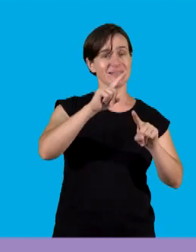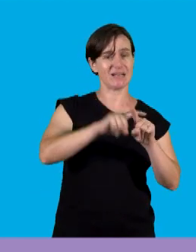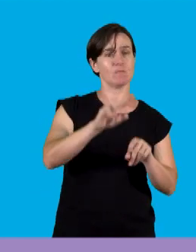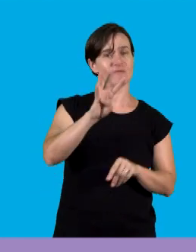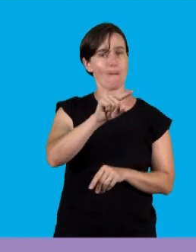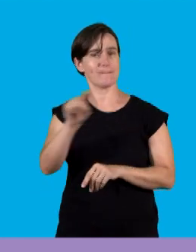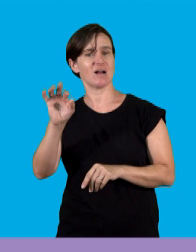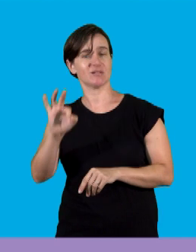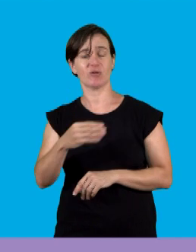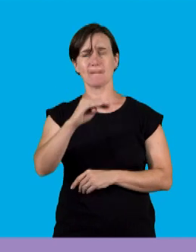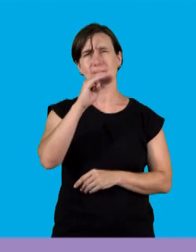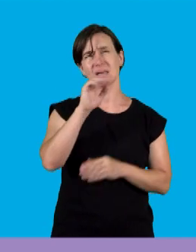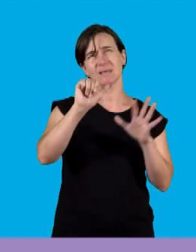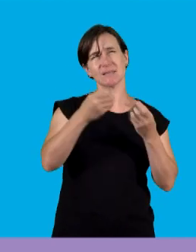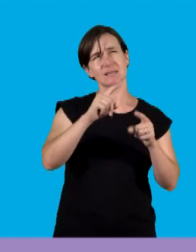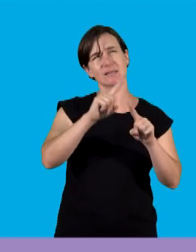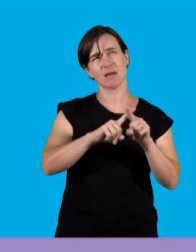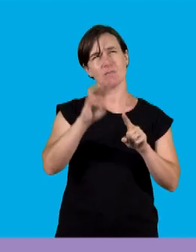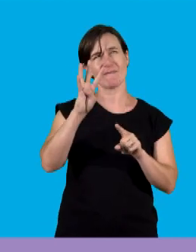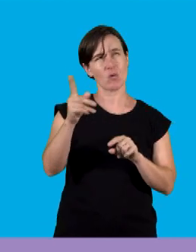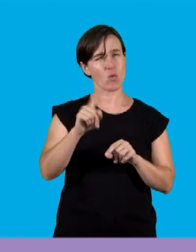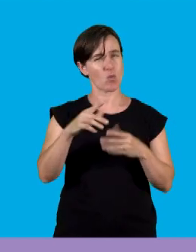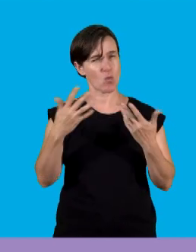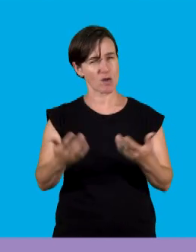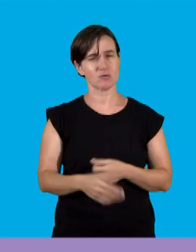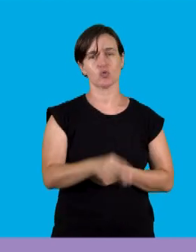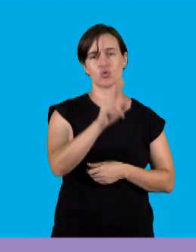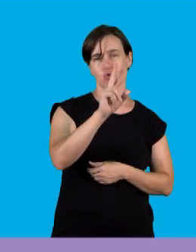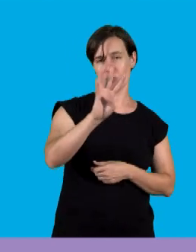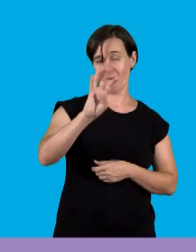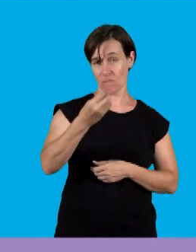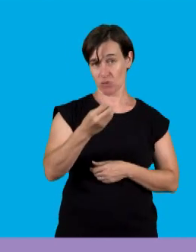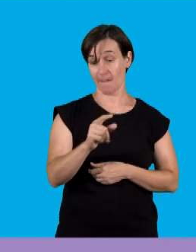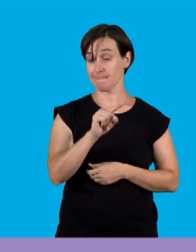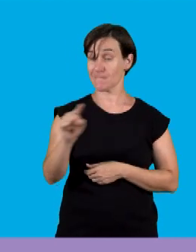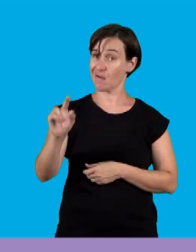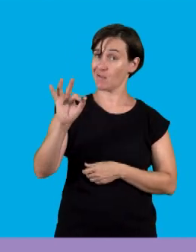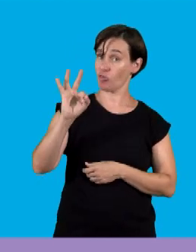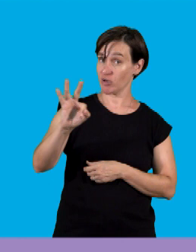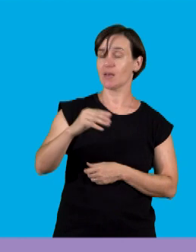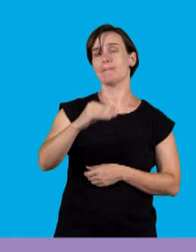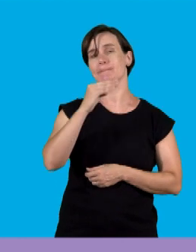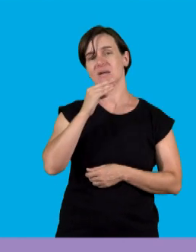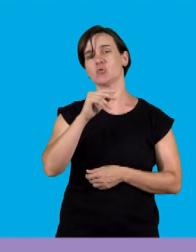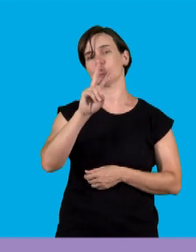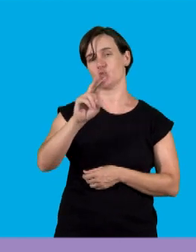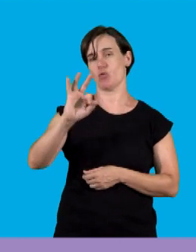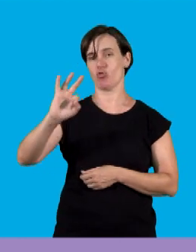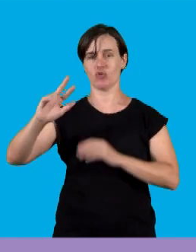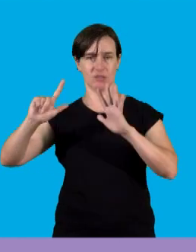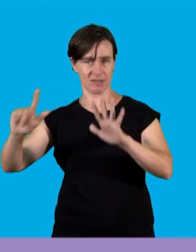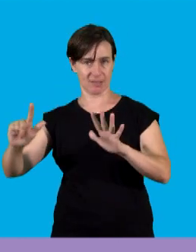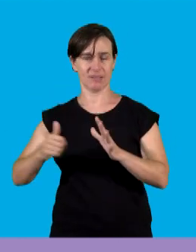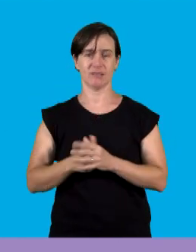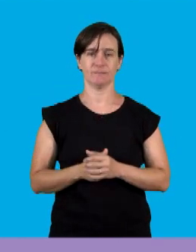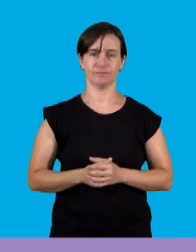and subtract 3. So 60 multiplied by 4 is 240. And when we subtract 3, it's going